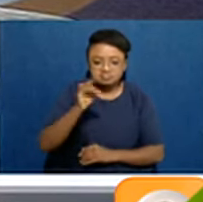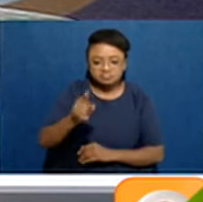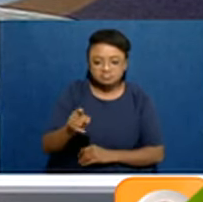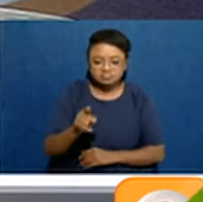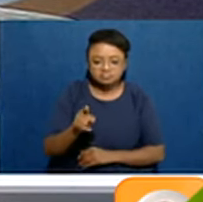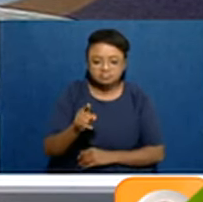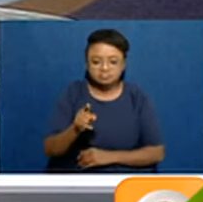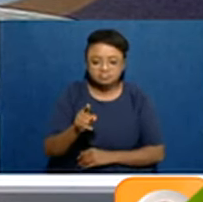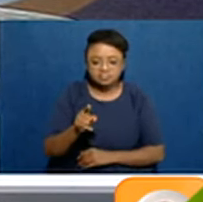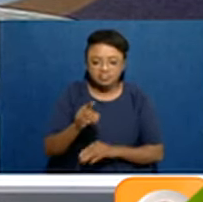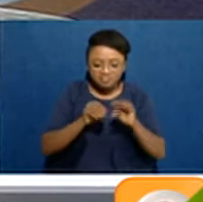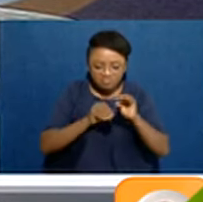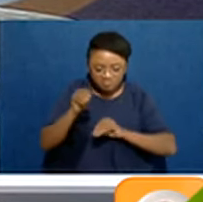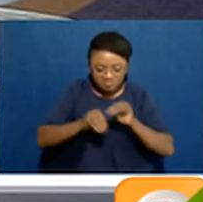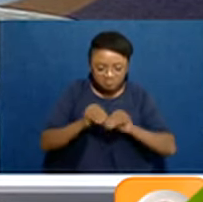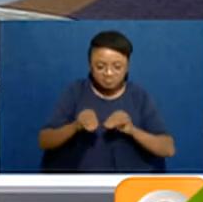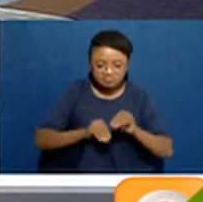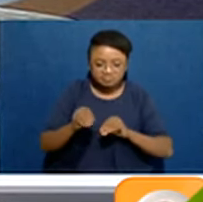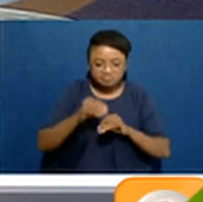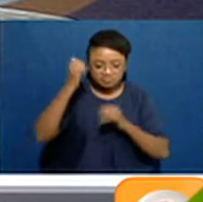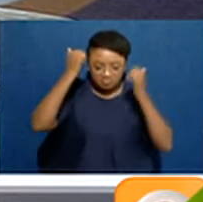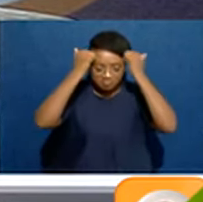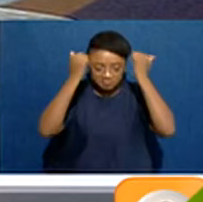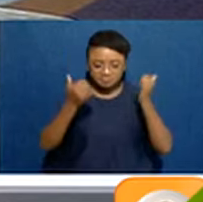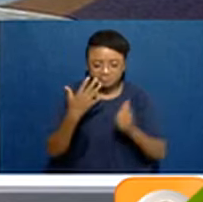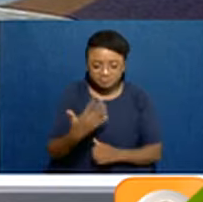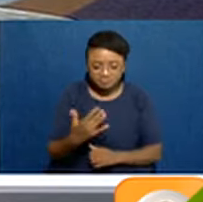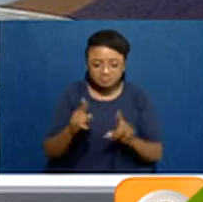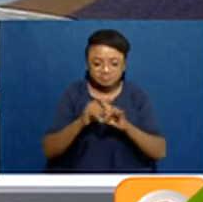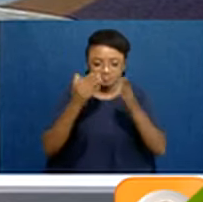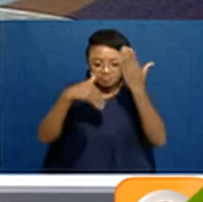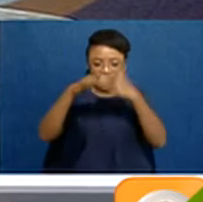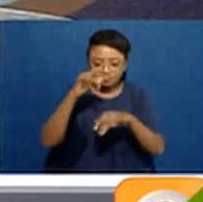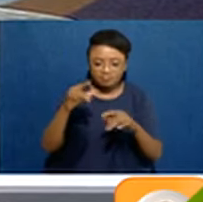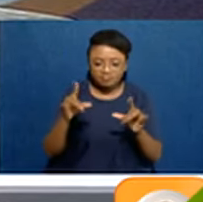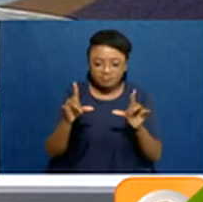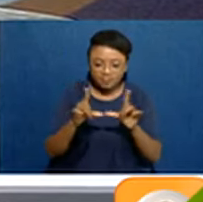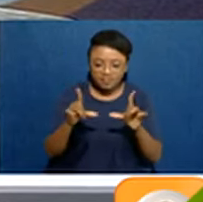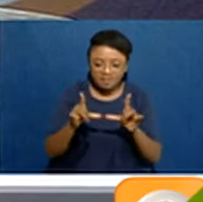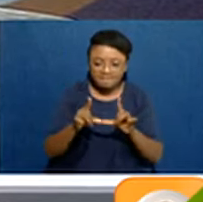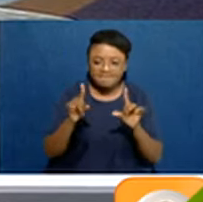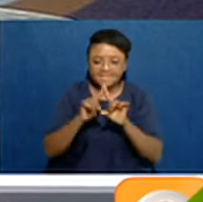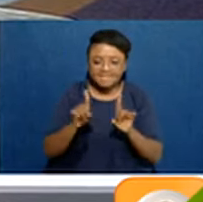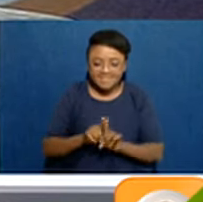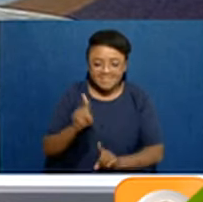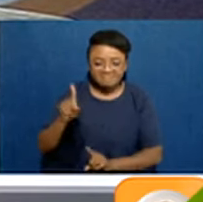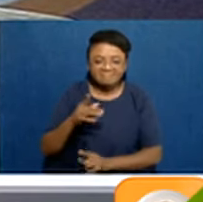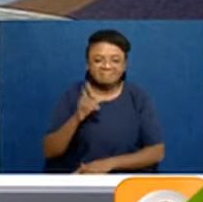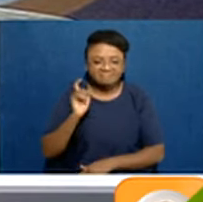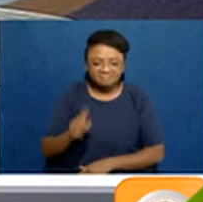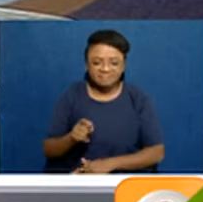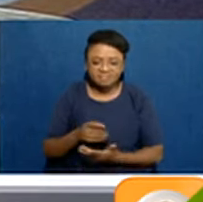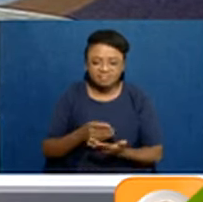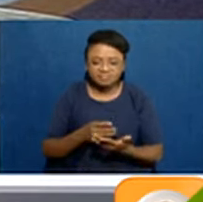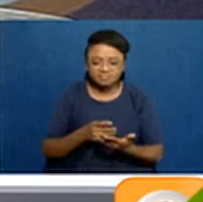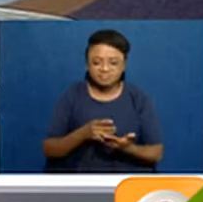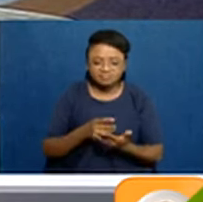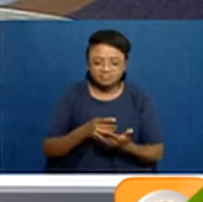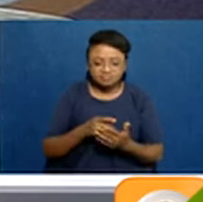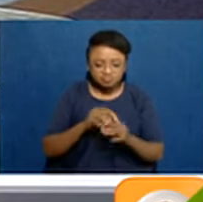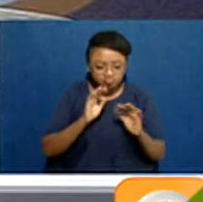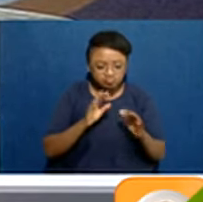forged academic papers and professional certificates. And the commission has also told the court to seize more than 100